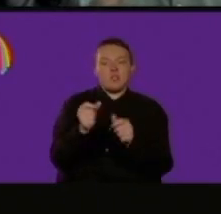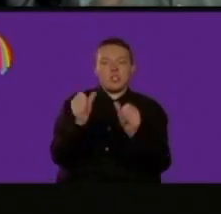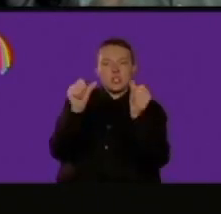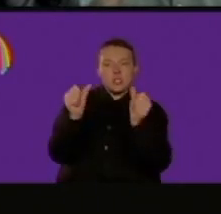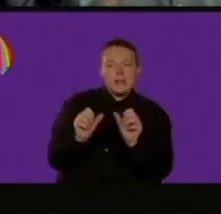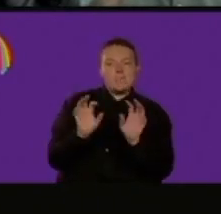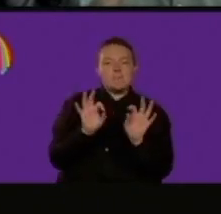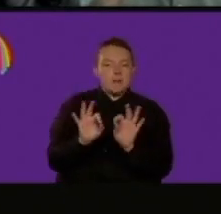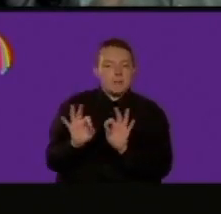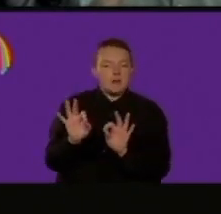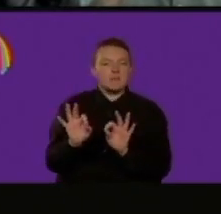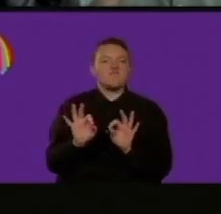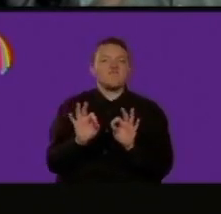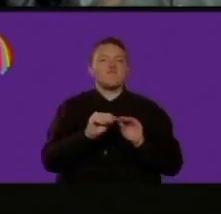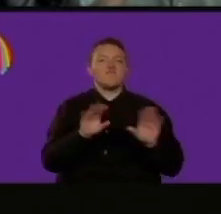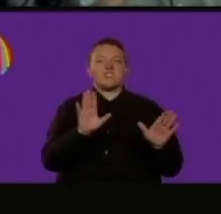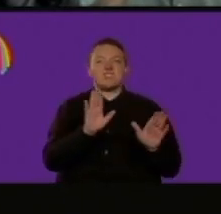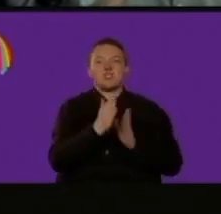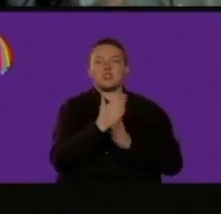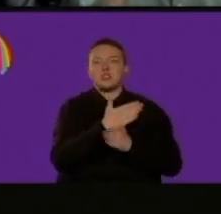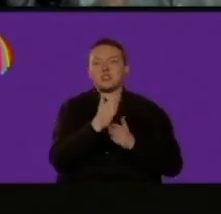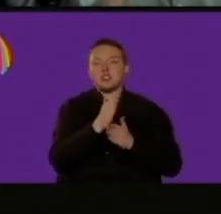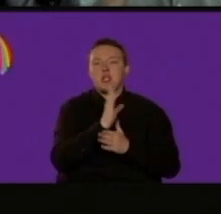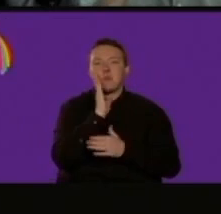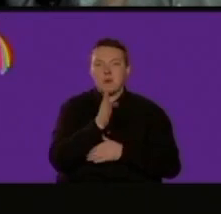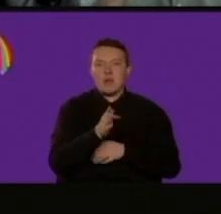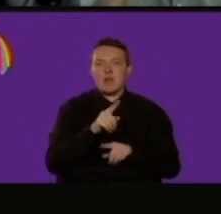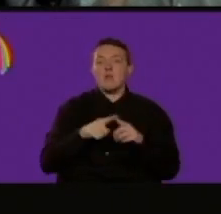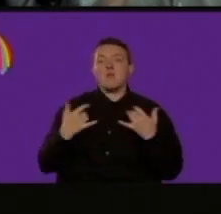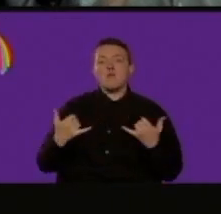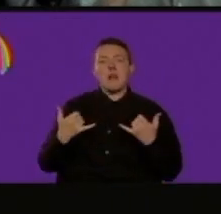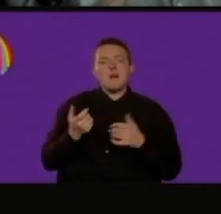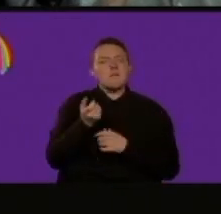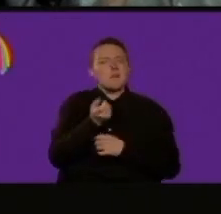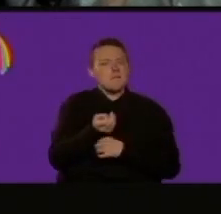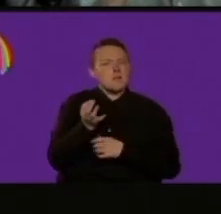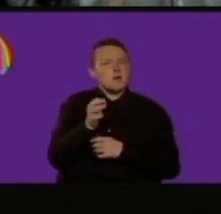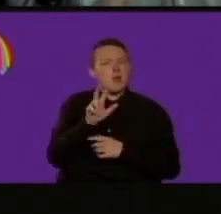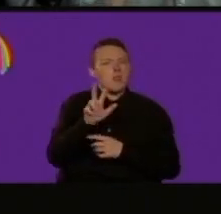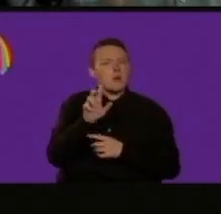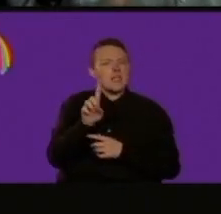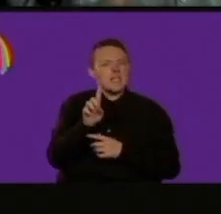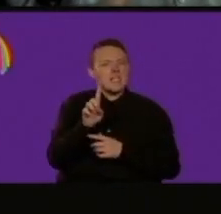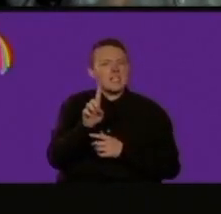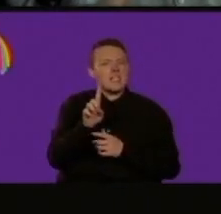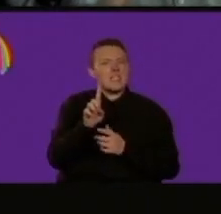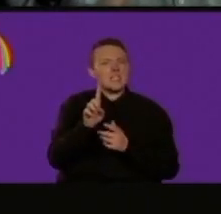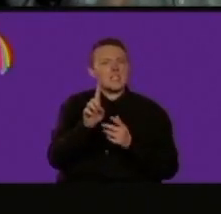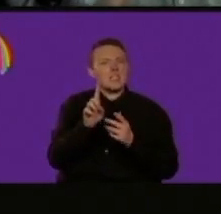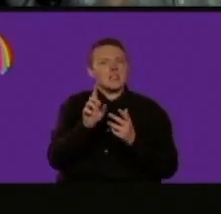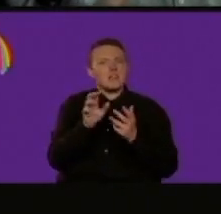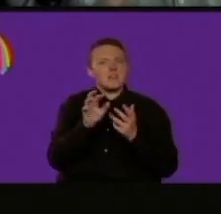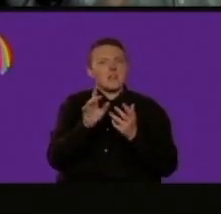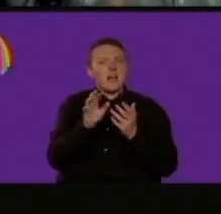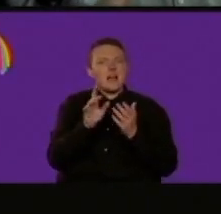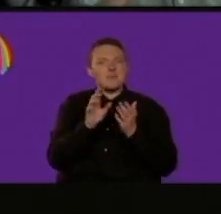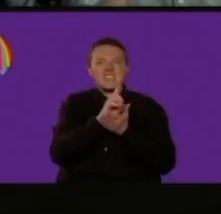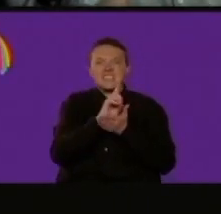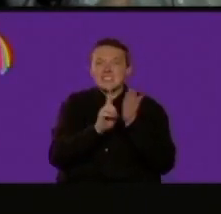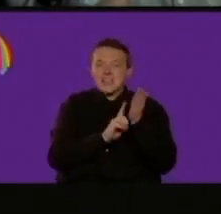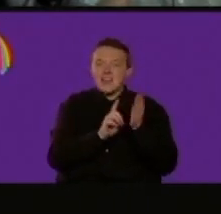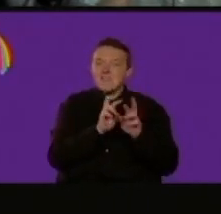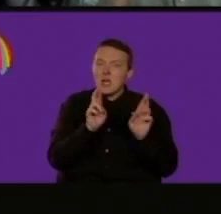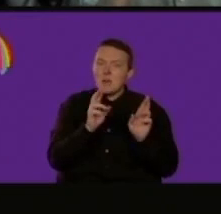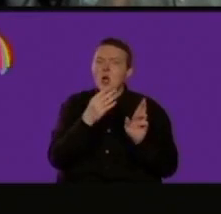Why not using 3D components with Braille? Is this because of